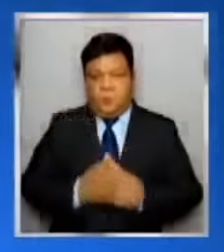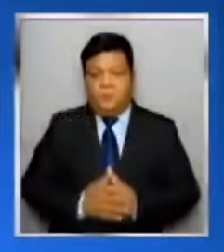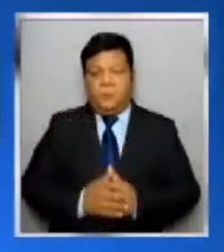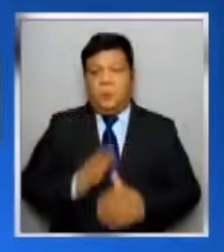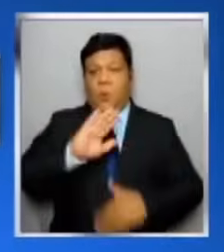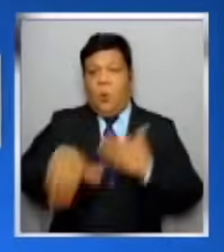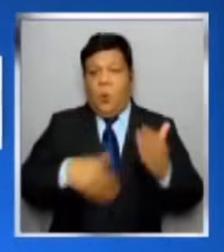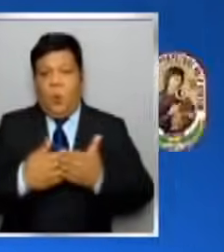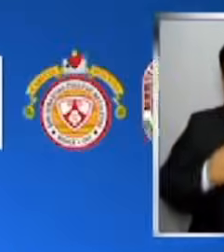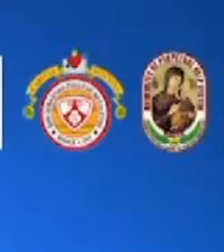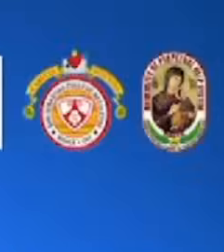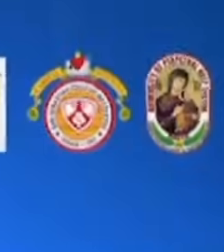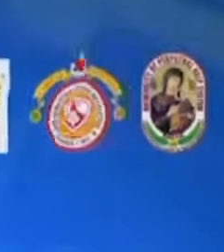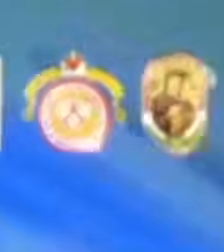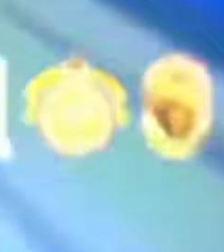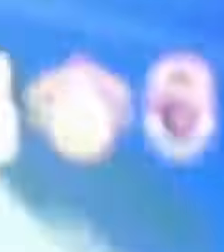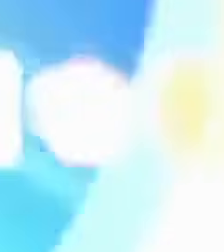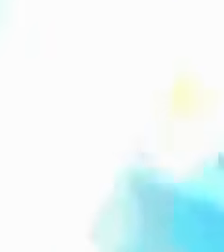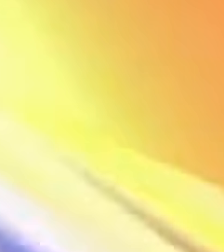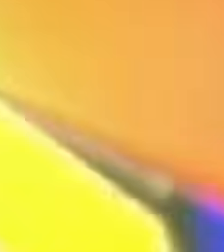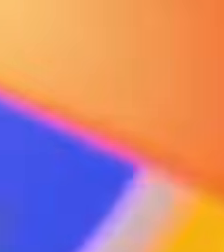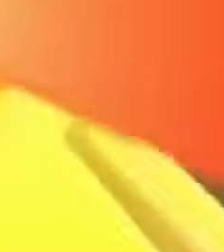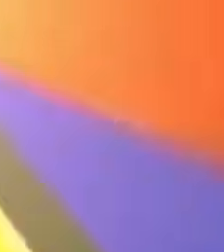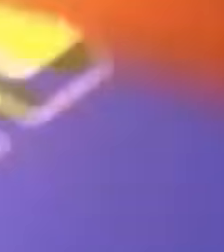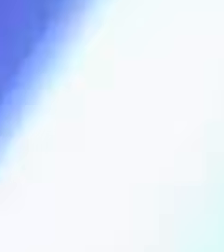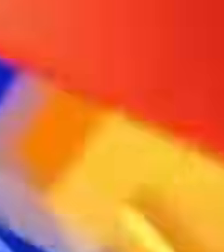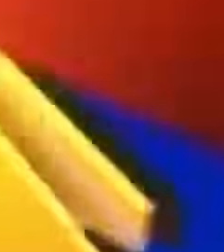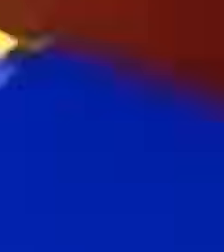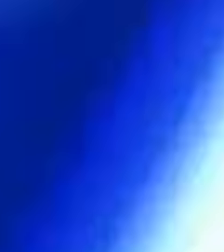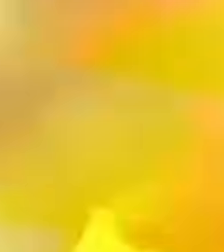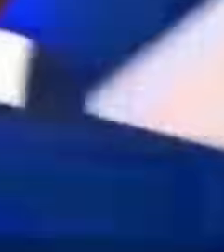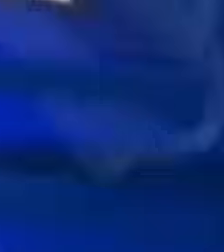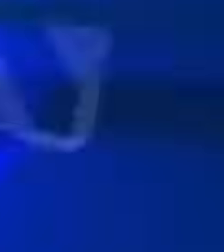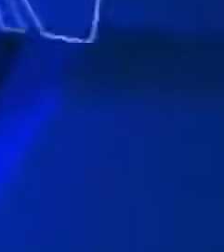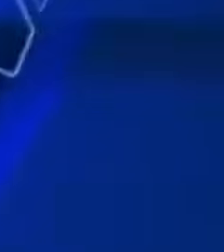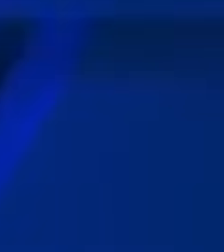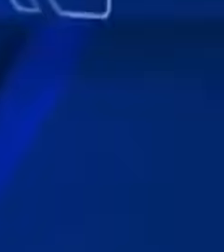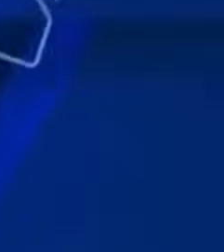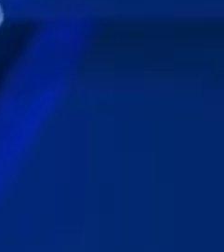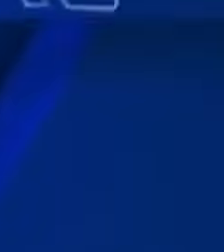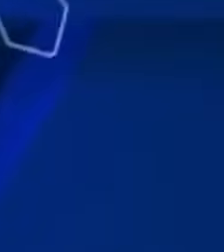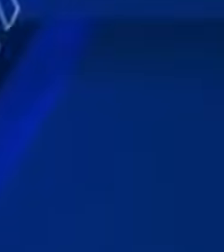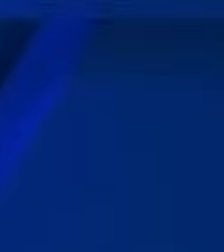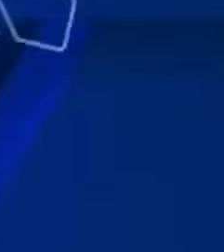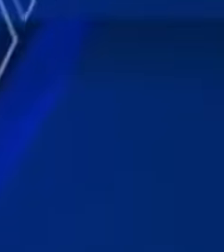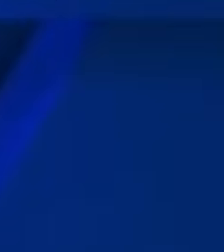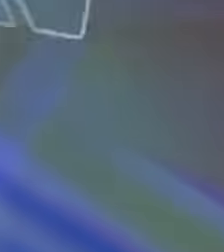para sa eleksyon 2022. Dapat totoo!